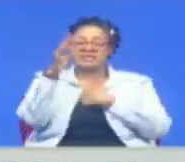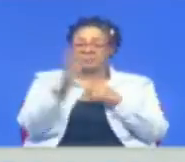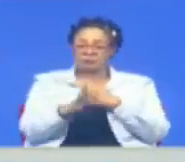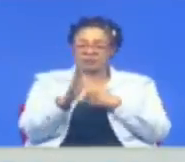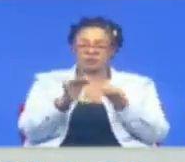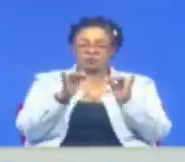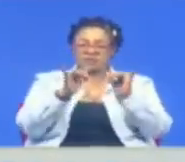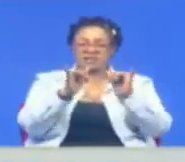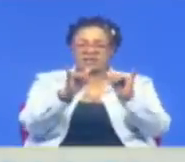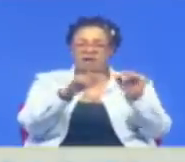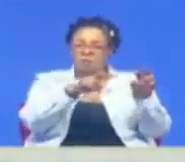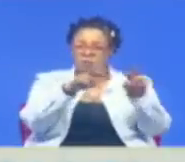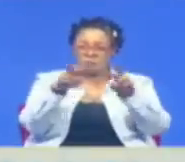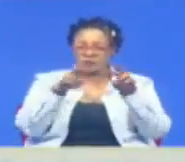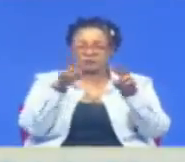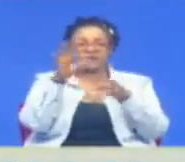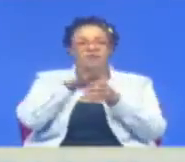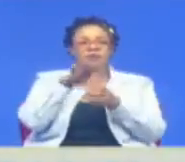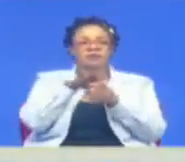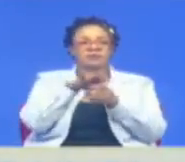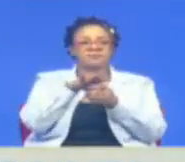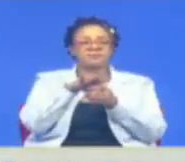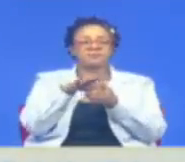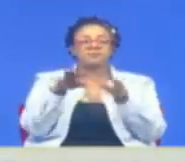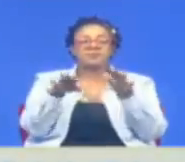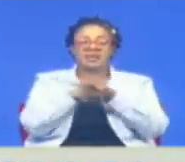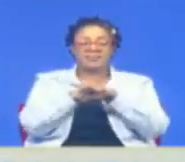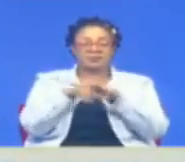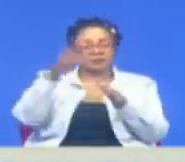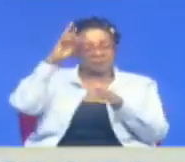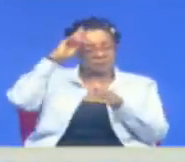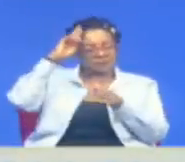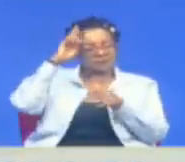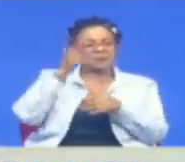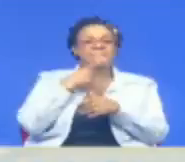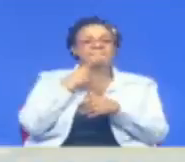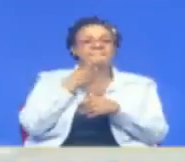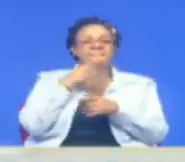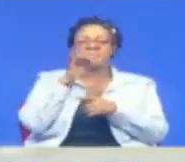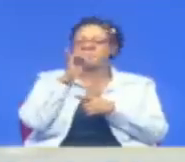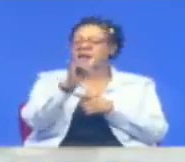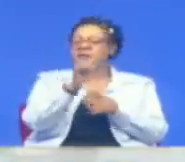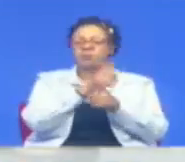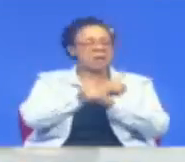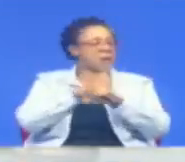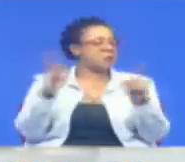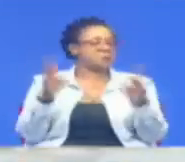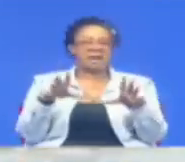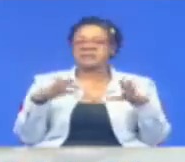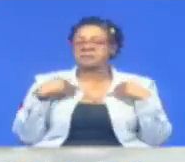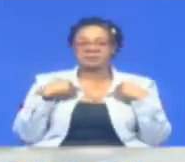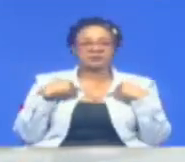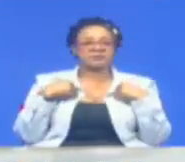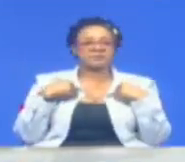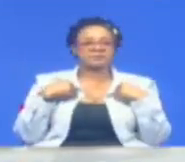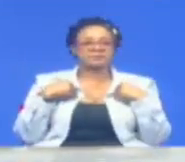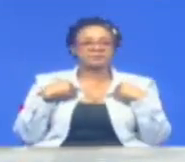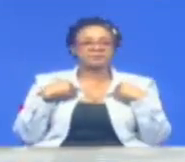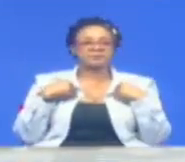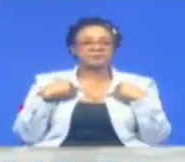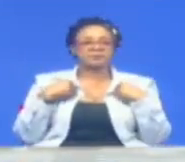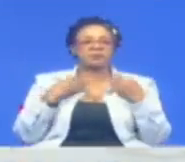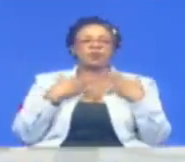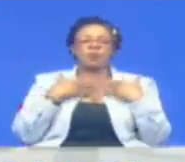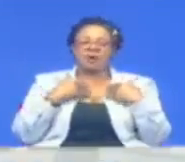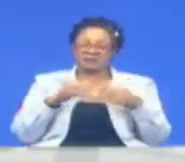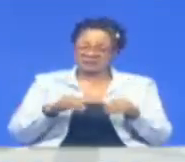vote, Deputy Police Chief Major General Paul Lokech has said that will not be entertained. And this, we want to put it very, very clear to